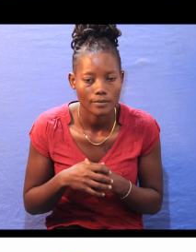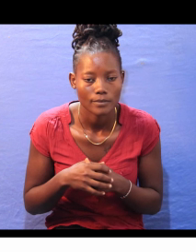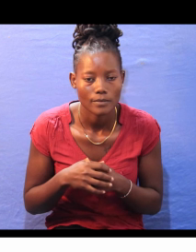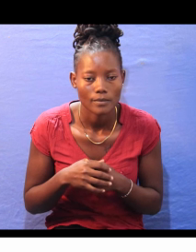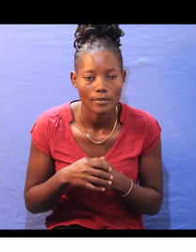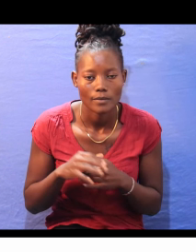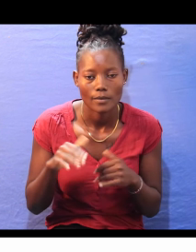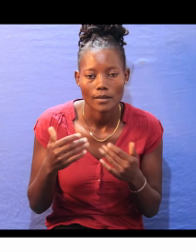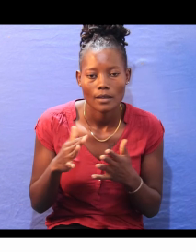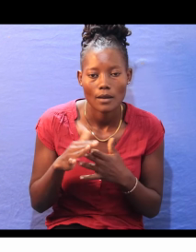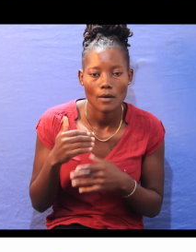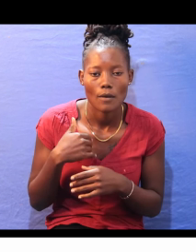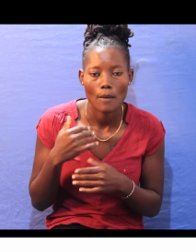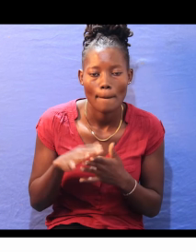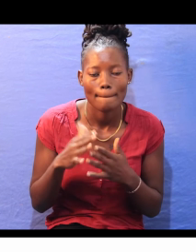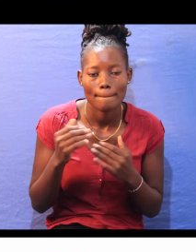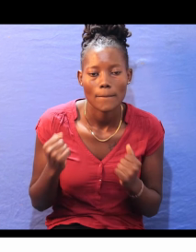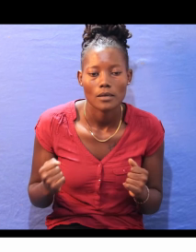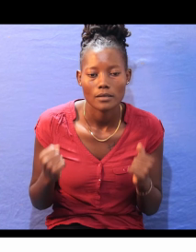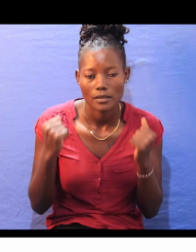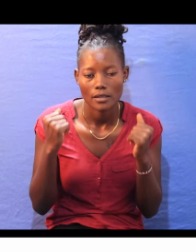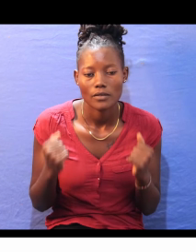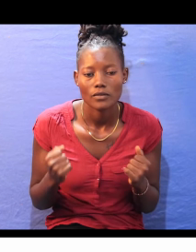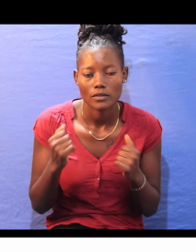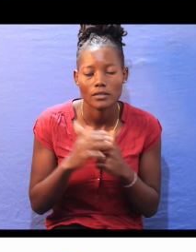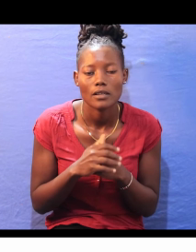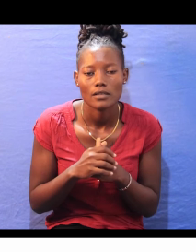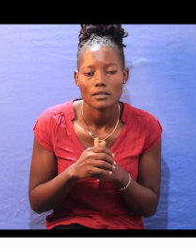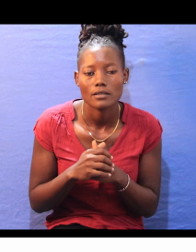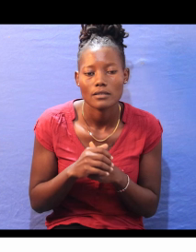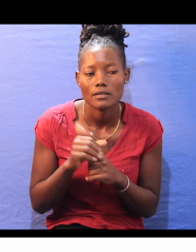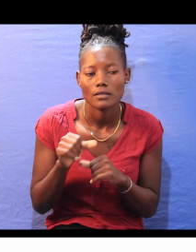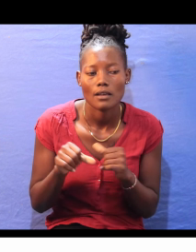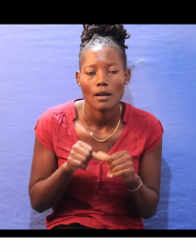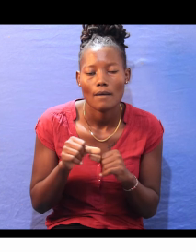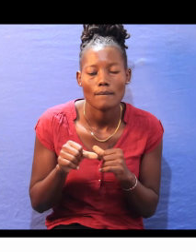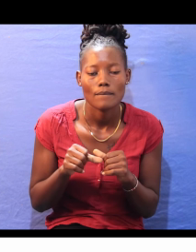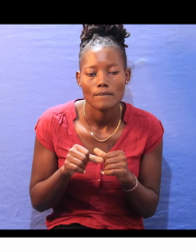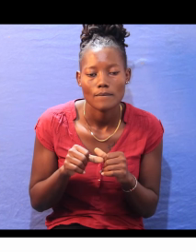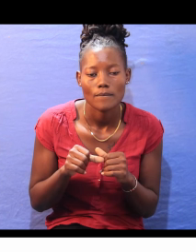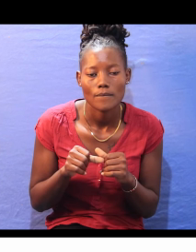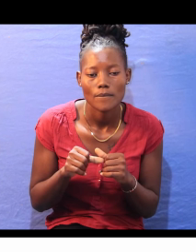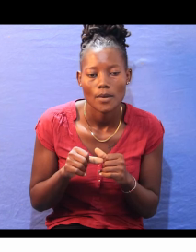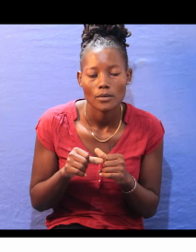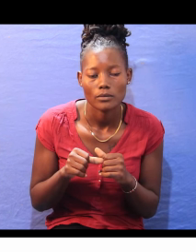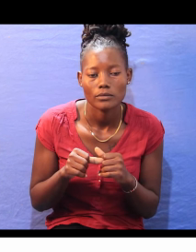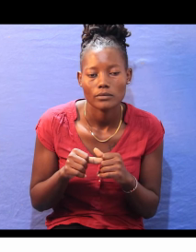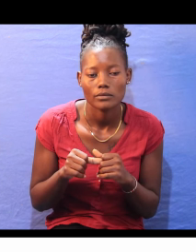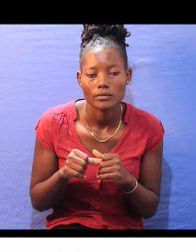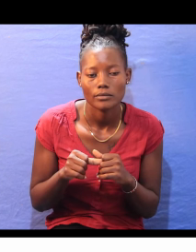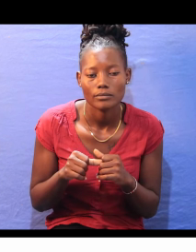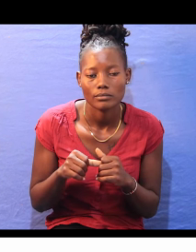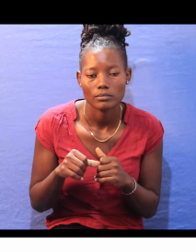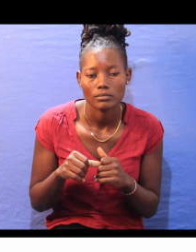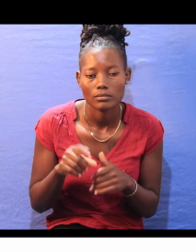my lifters, the male lifters, to be able to bench press about what they can clean, and the women to bench press about what they